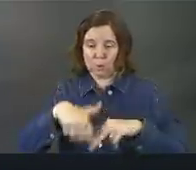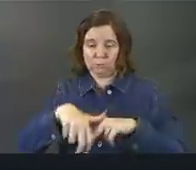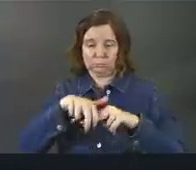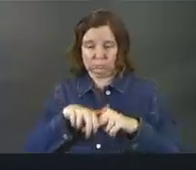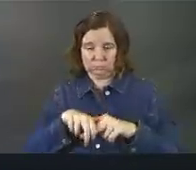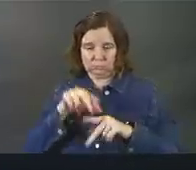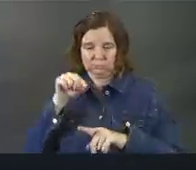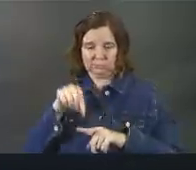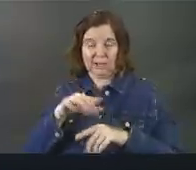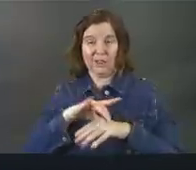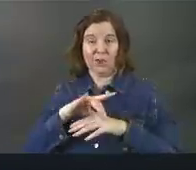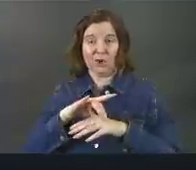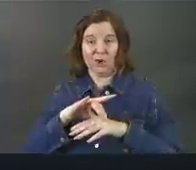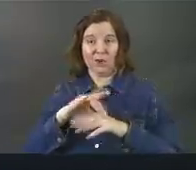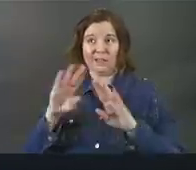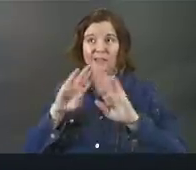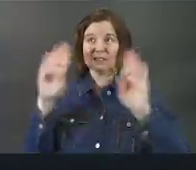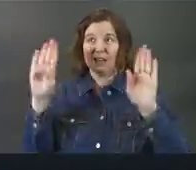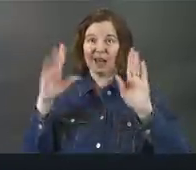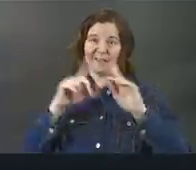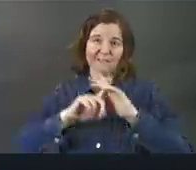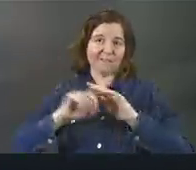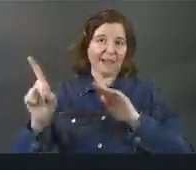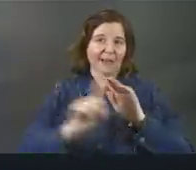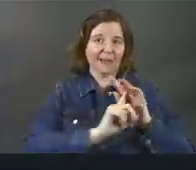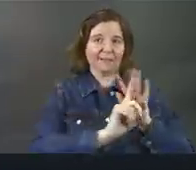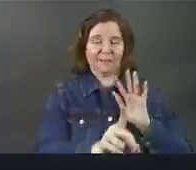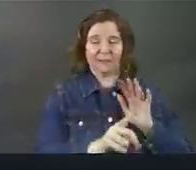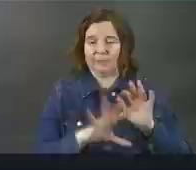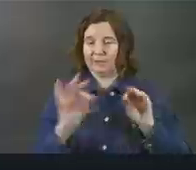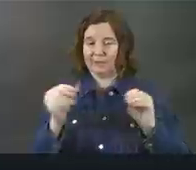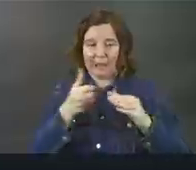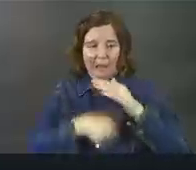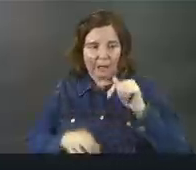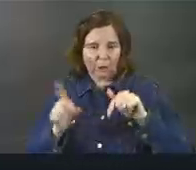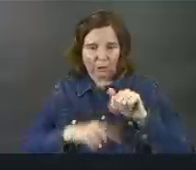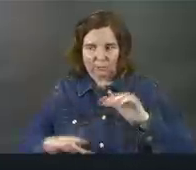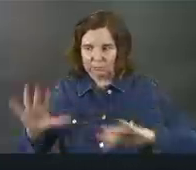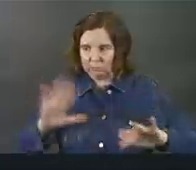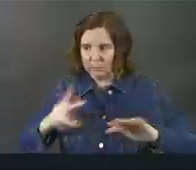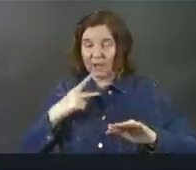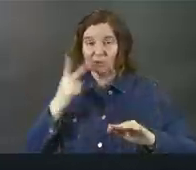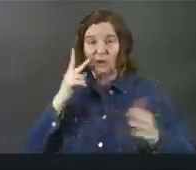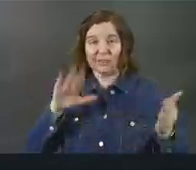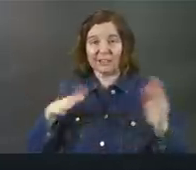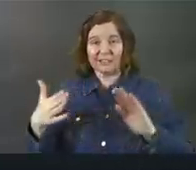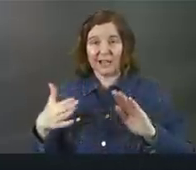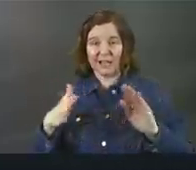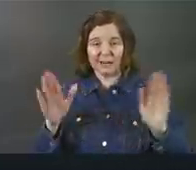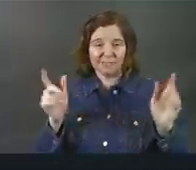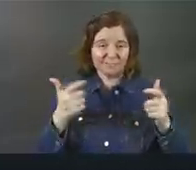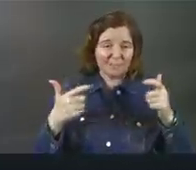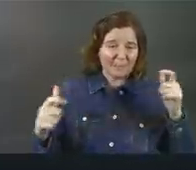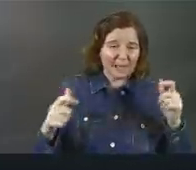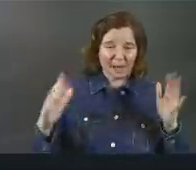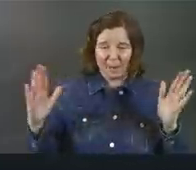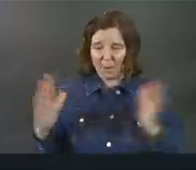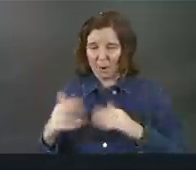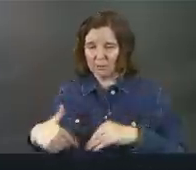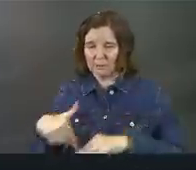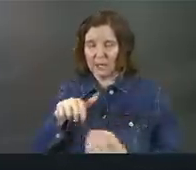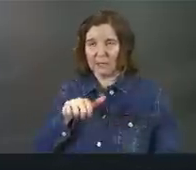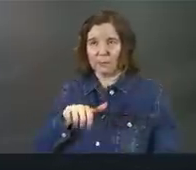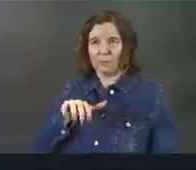it. And earth and the sky fled from his presence, but they found no place to hide. I saw the dead, both great and small, standing